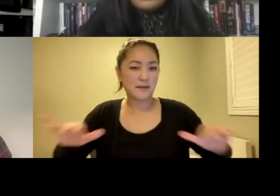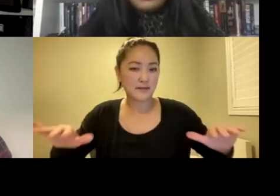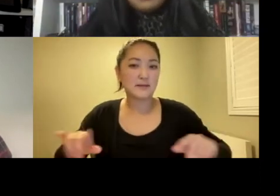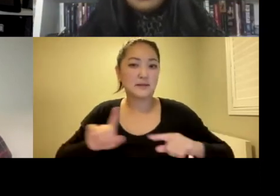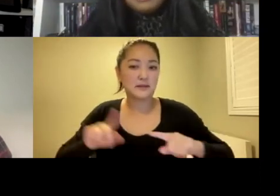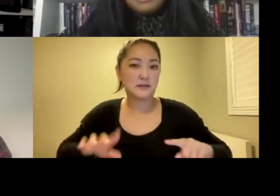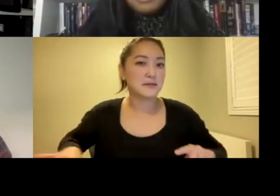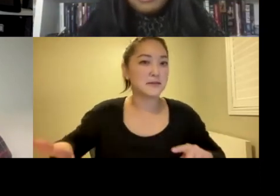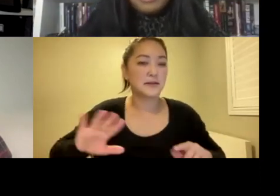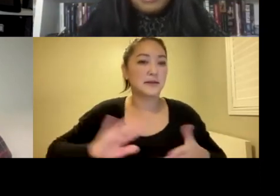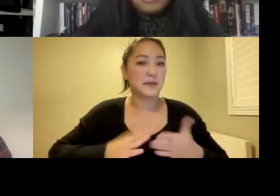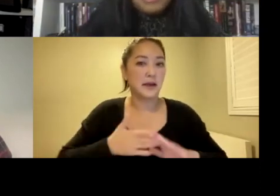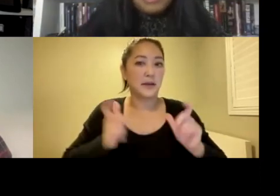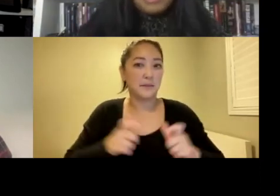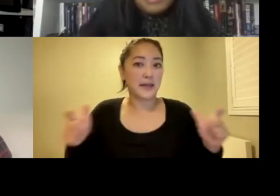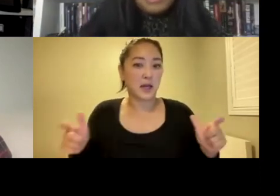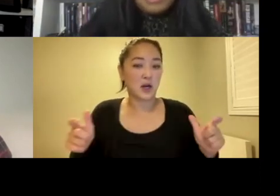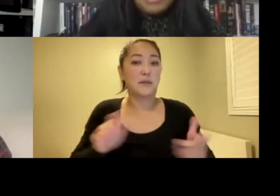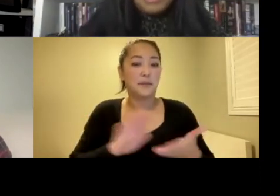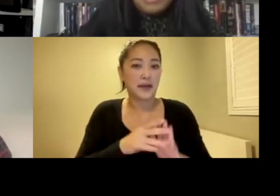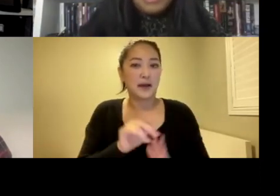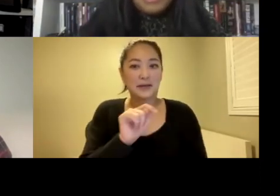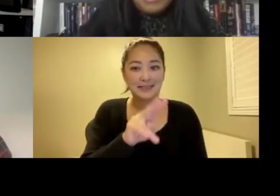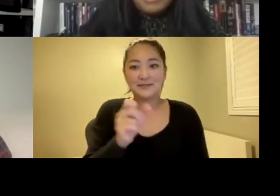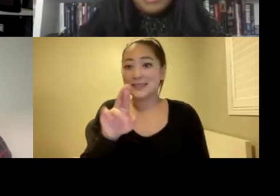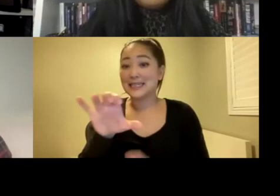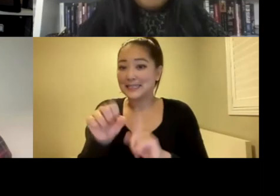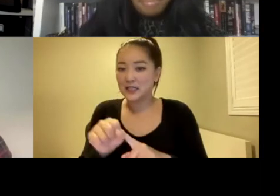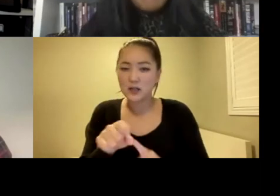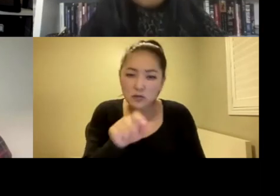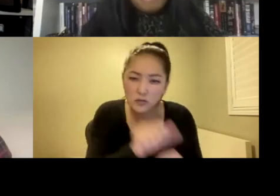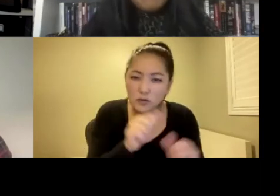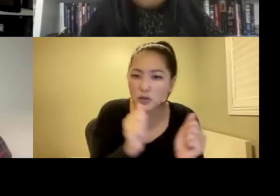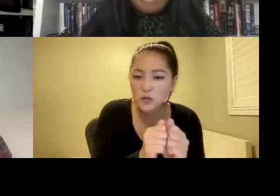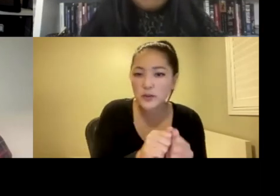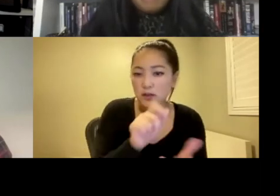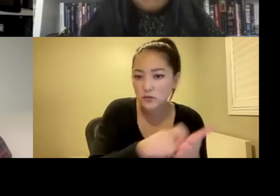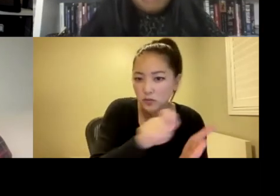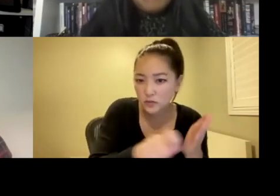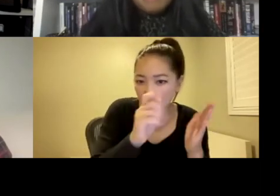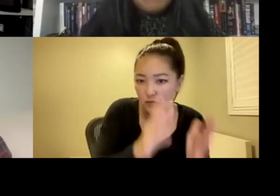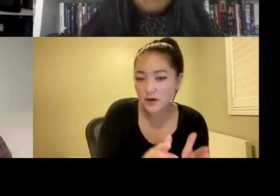series. So do you get to work directly with the designers and the animators? Yeah. Okay.